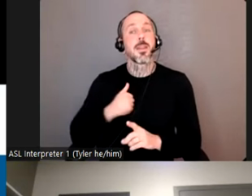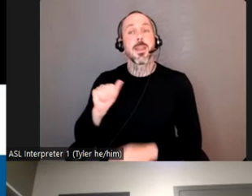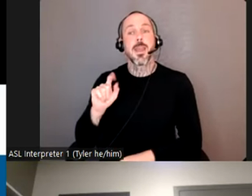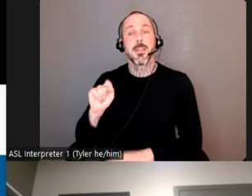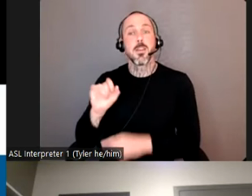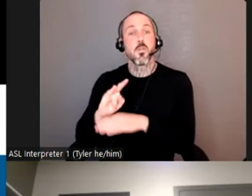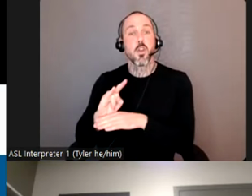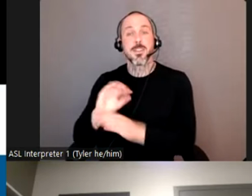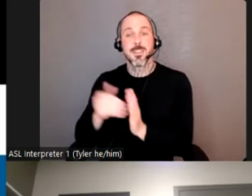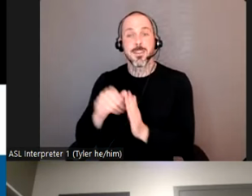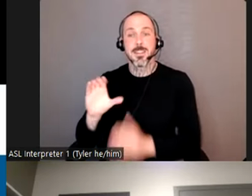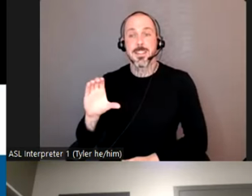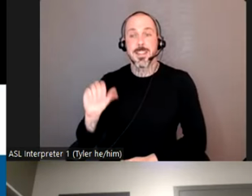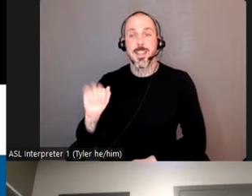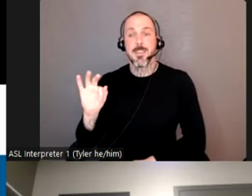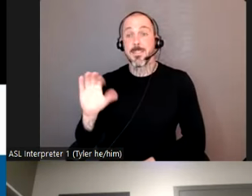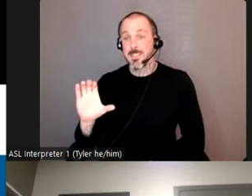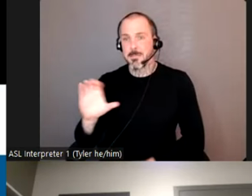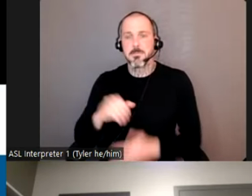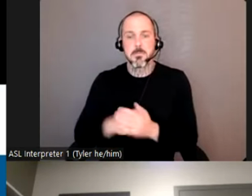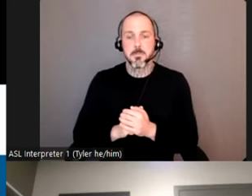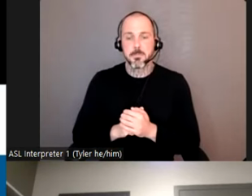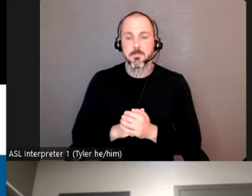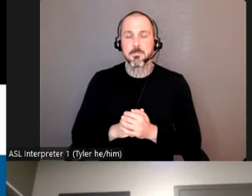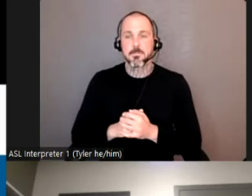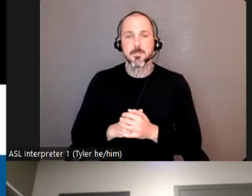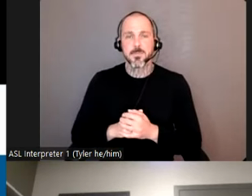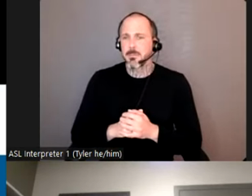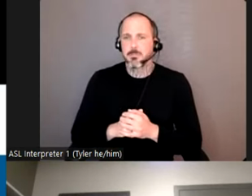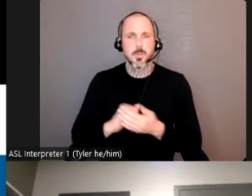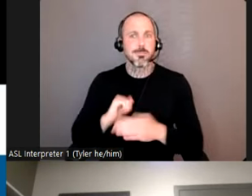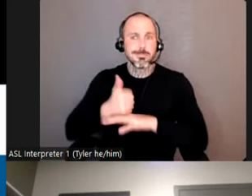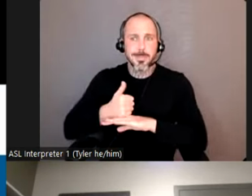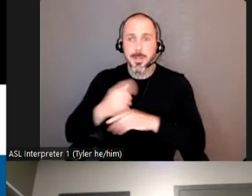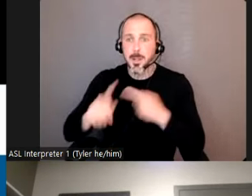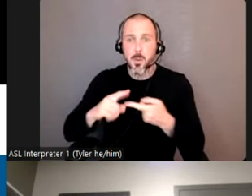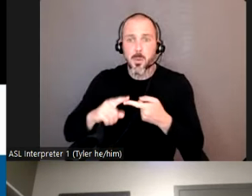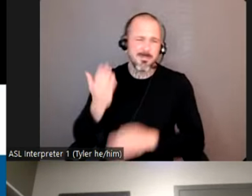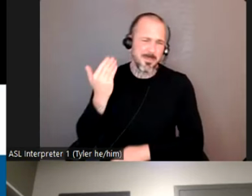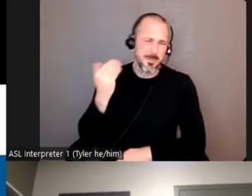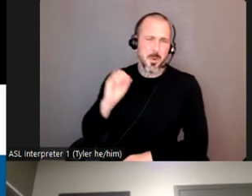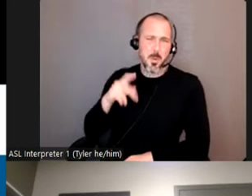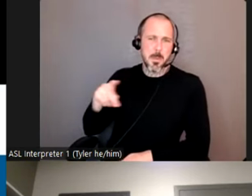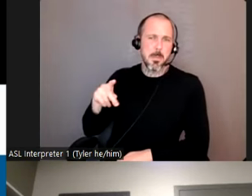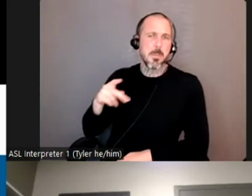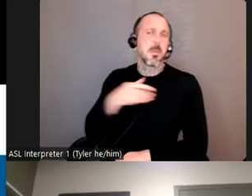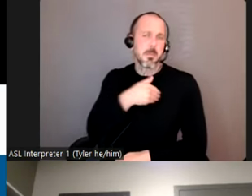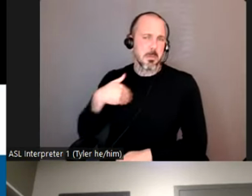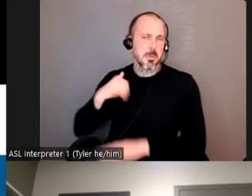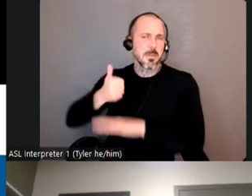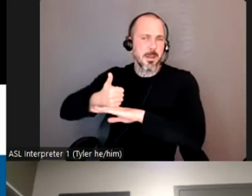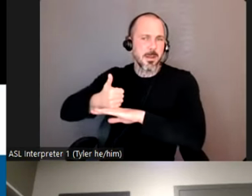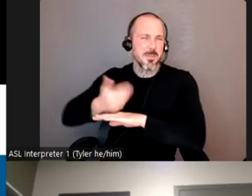actually started back in the day by an OPP member, and it was started with the name of Phone Busters. You